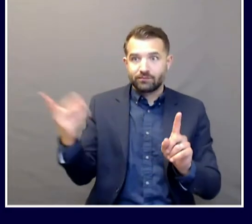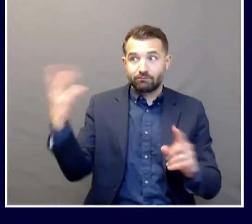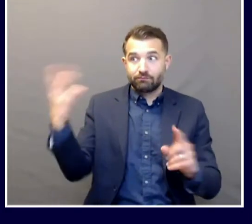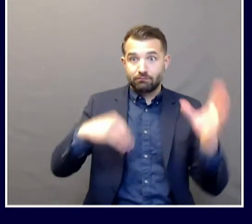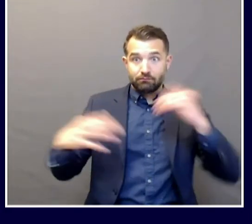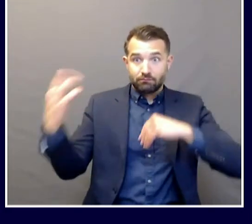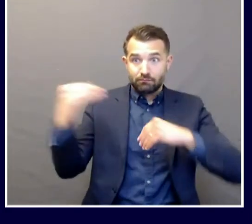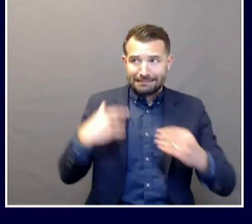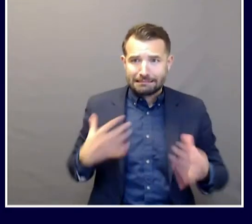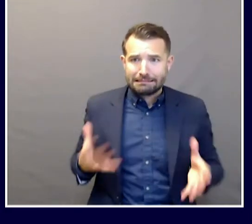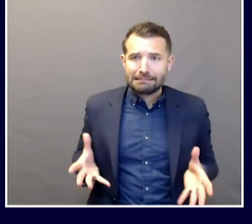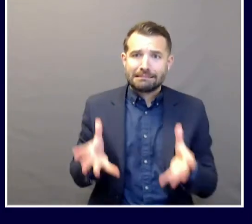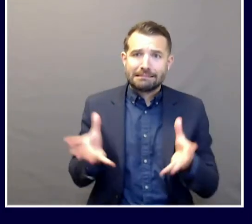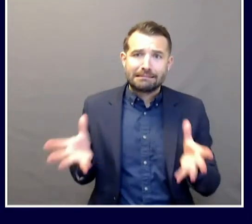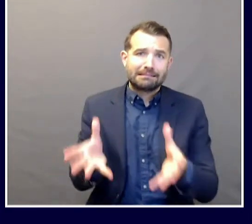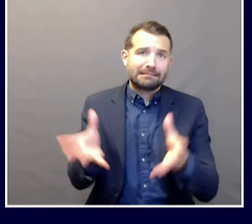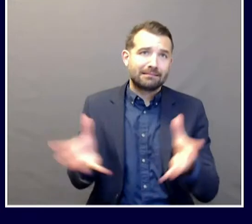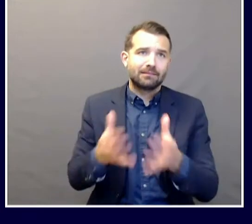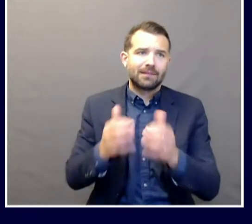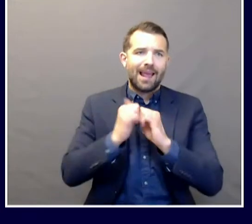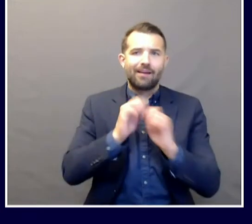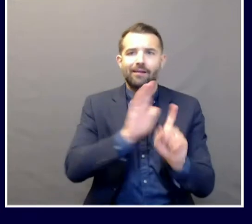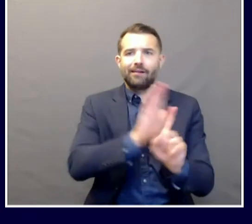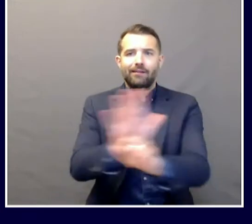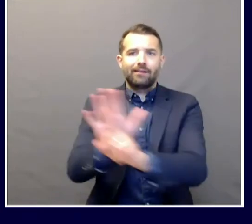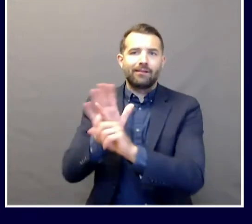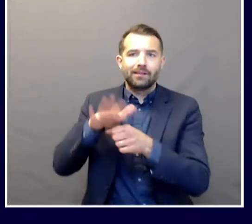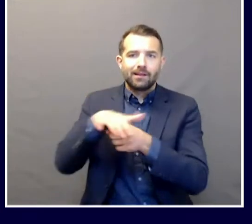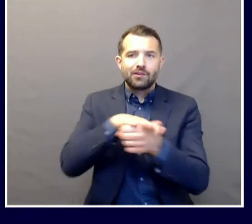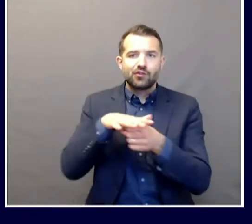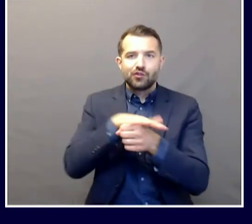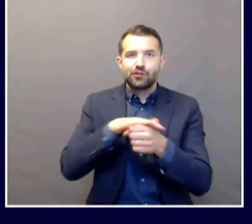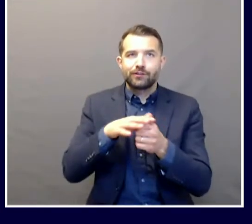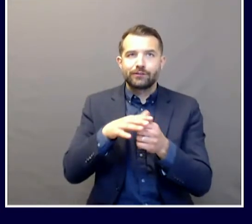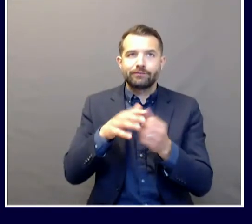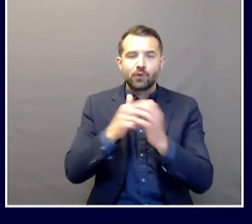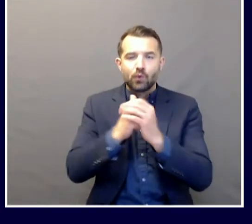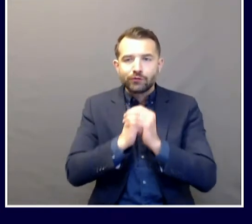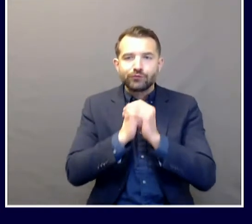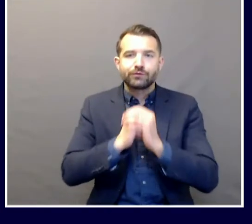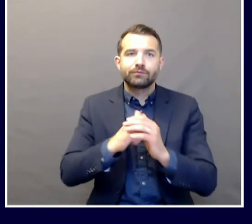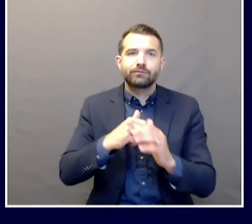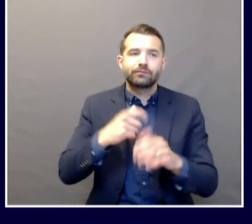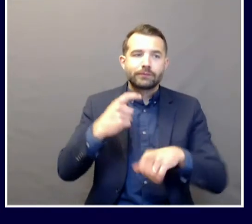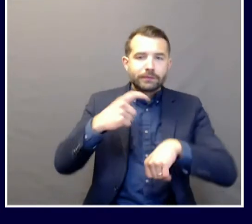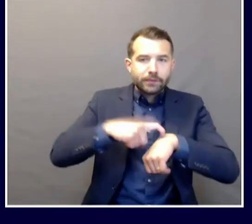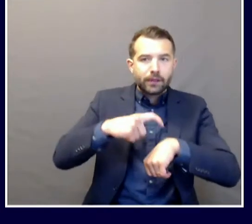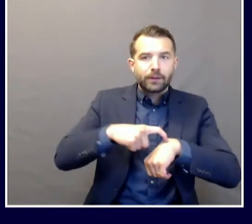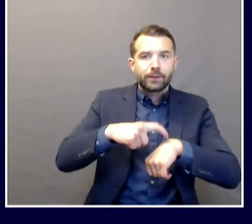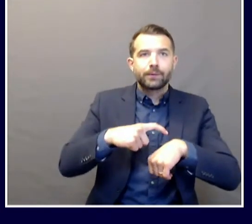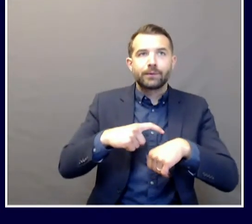vaccines on site during worship times, things of that nature.